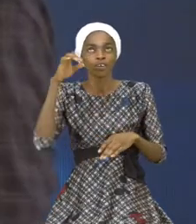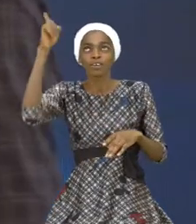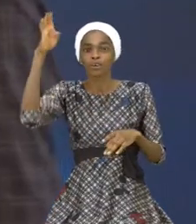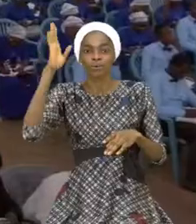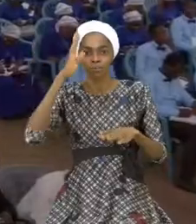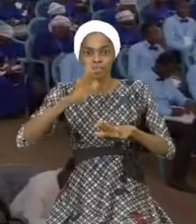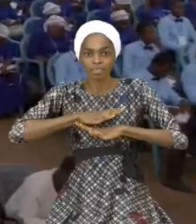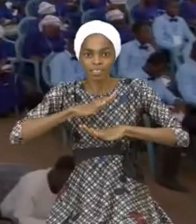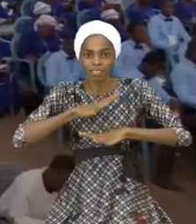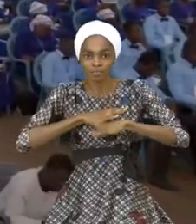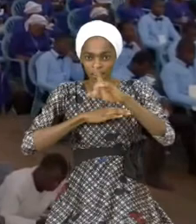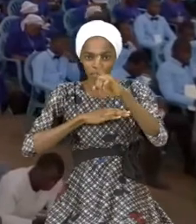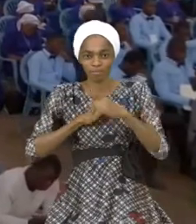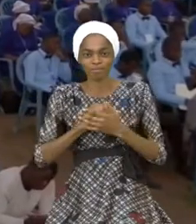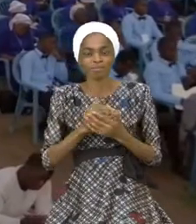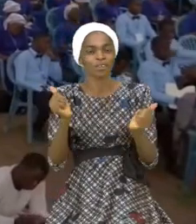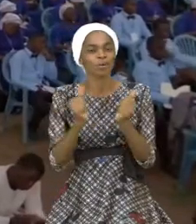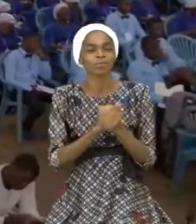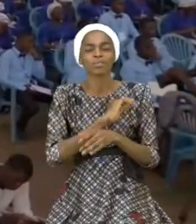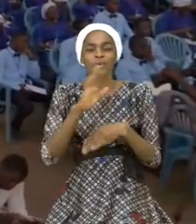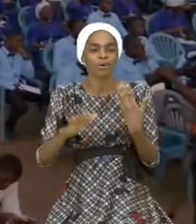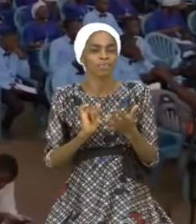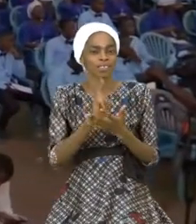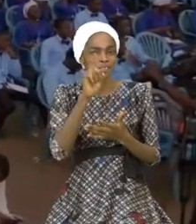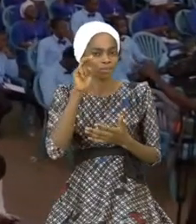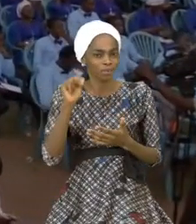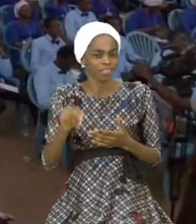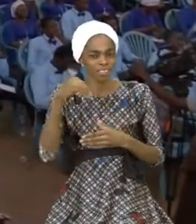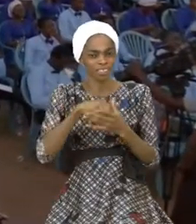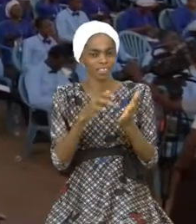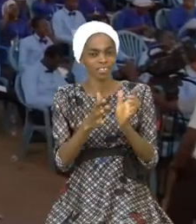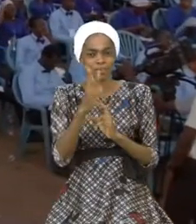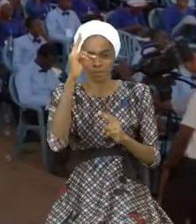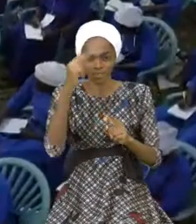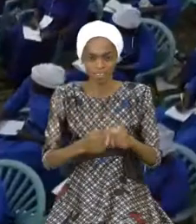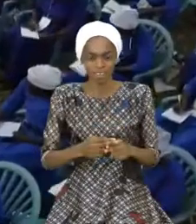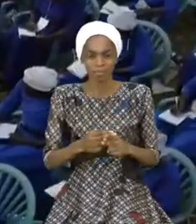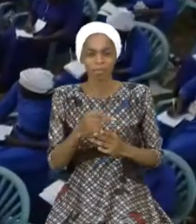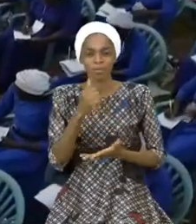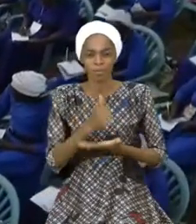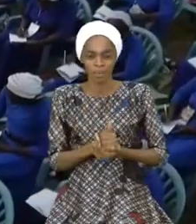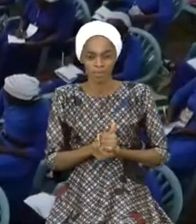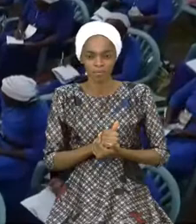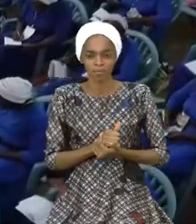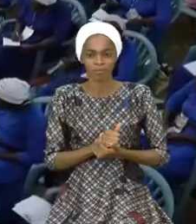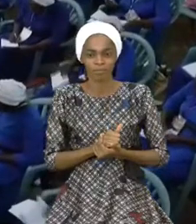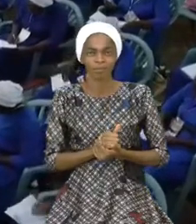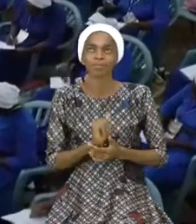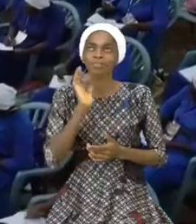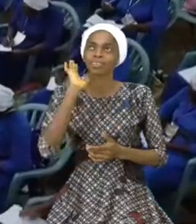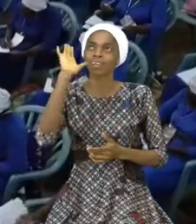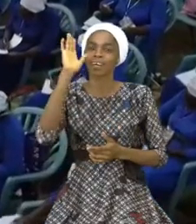you with all that you need in Jesus' name. Thy